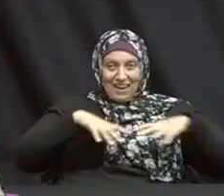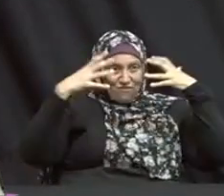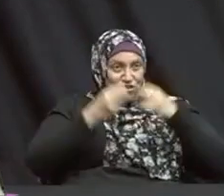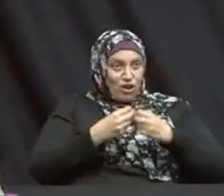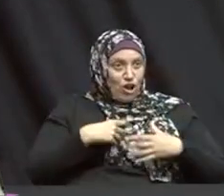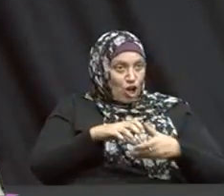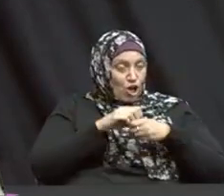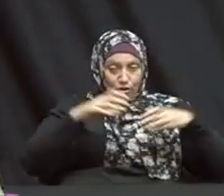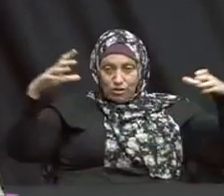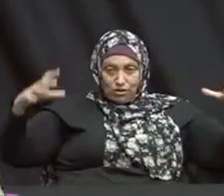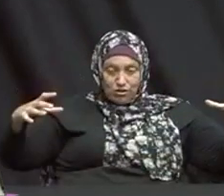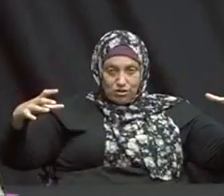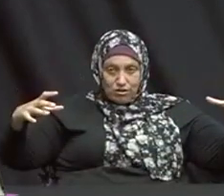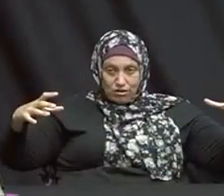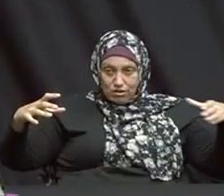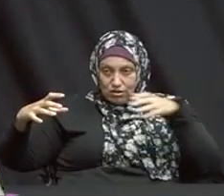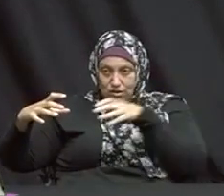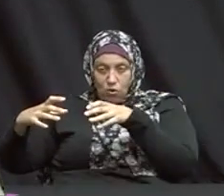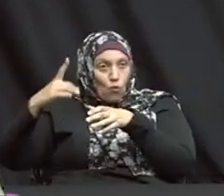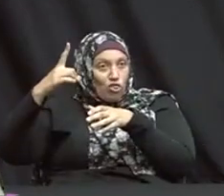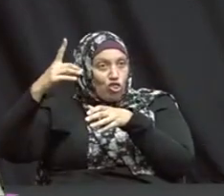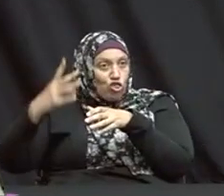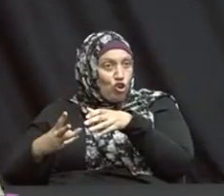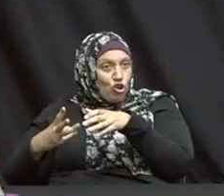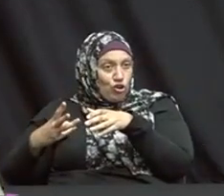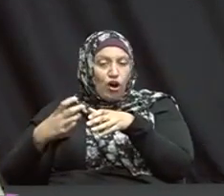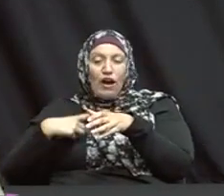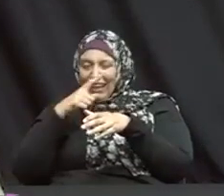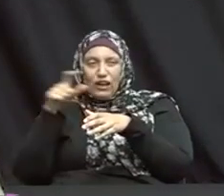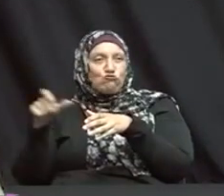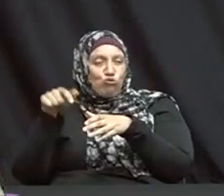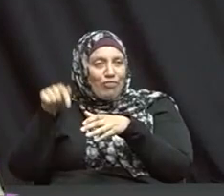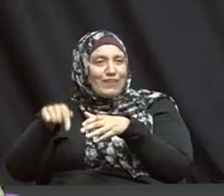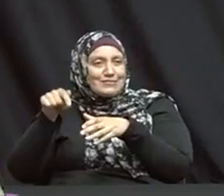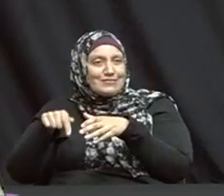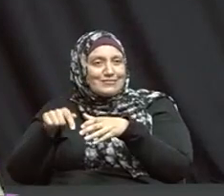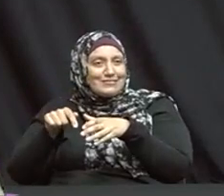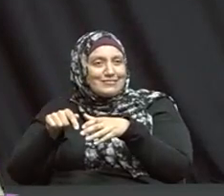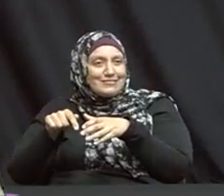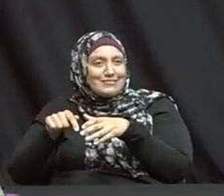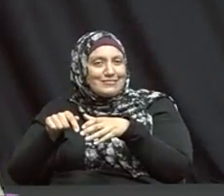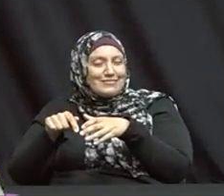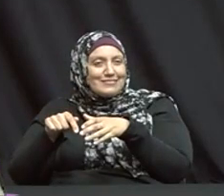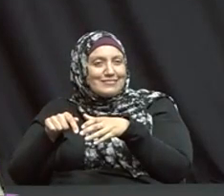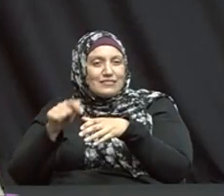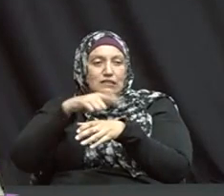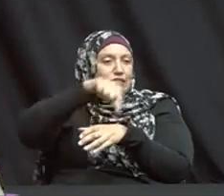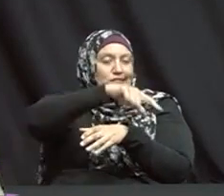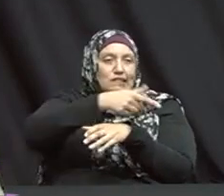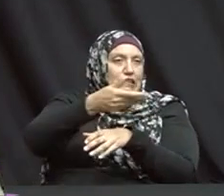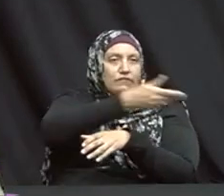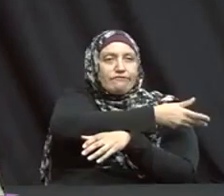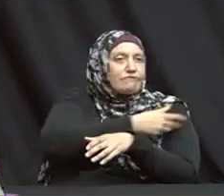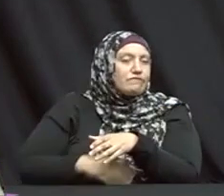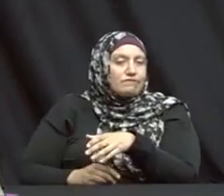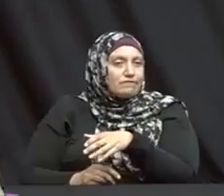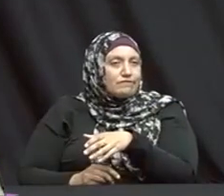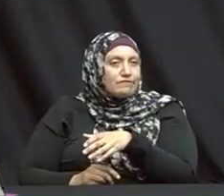I don't have any control over my wealth after I die for beyond one third of it. The maximum, the threshold is one